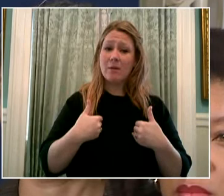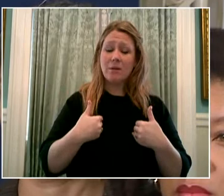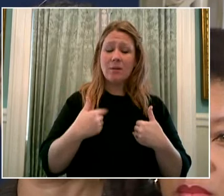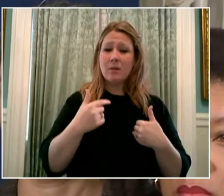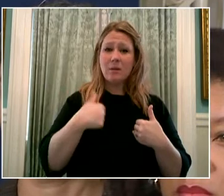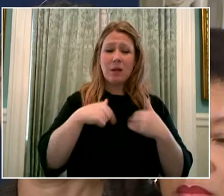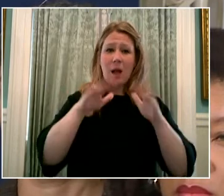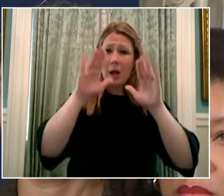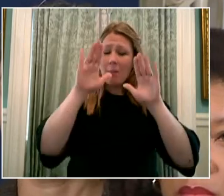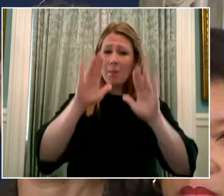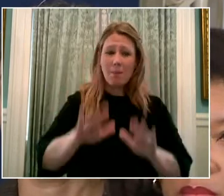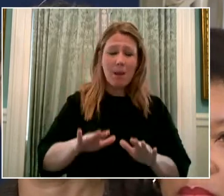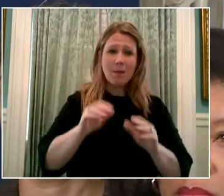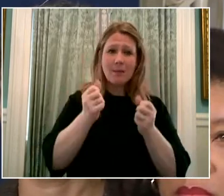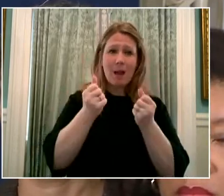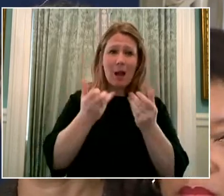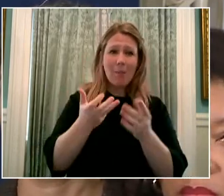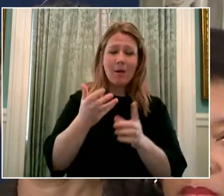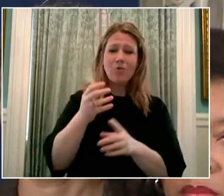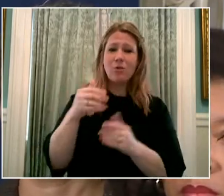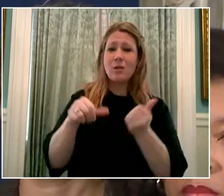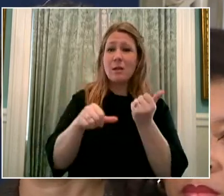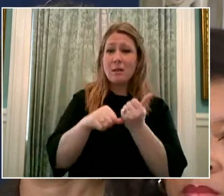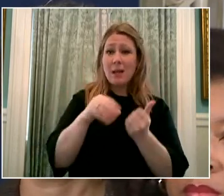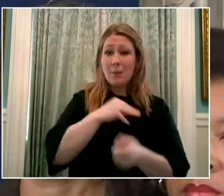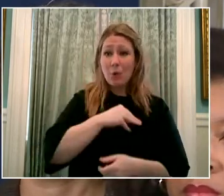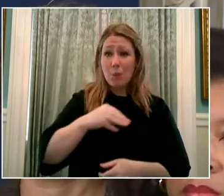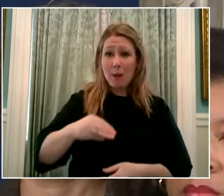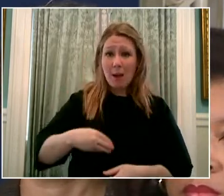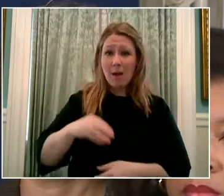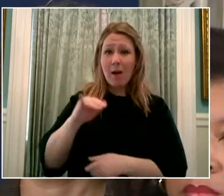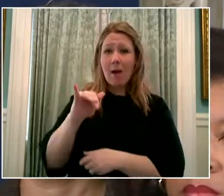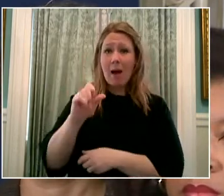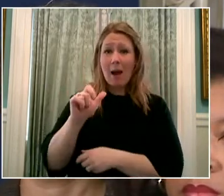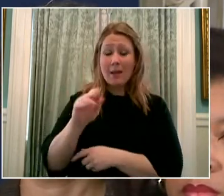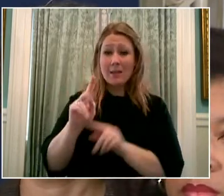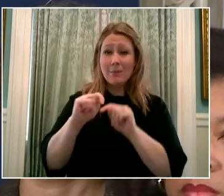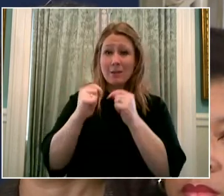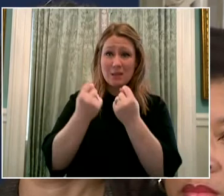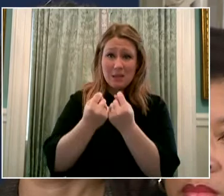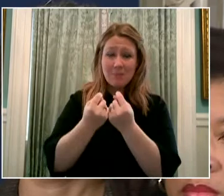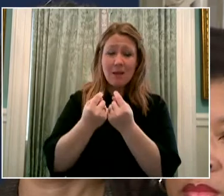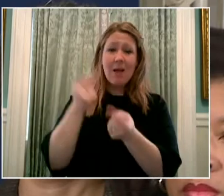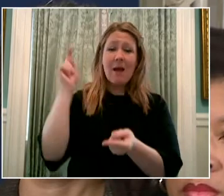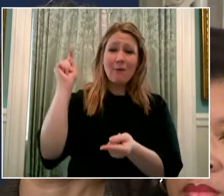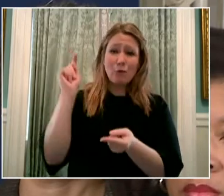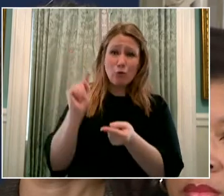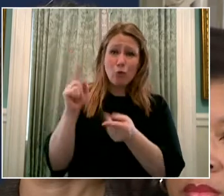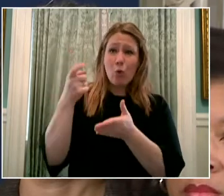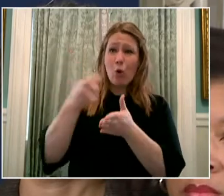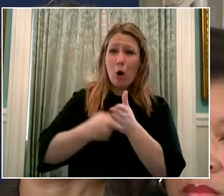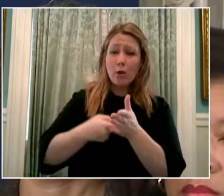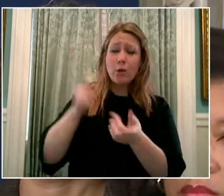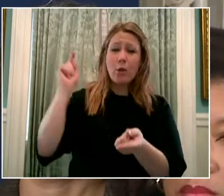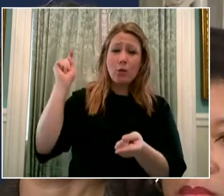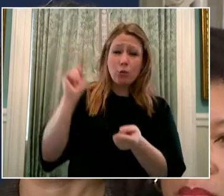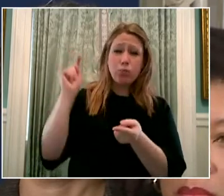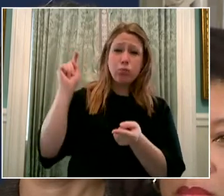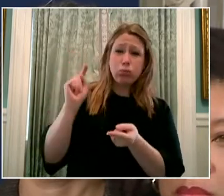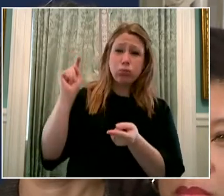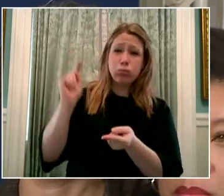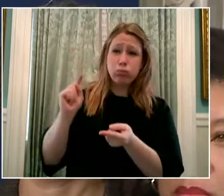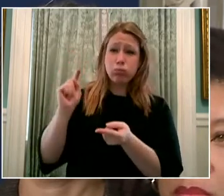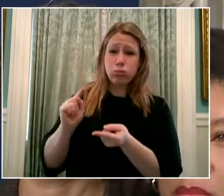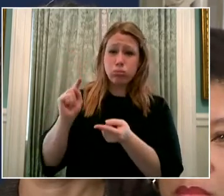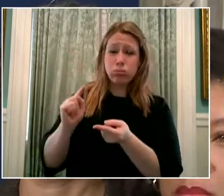team has. They have shaved off costs, peeling back costs over and over again. Because just as I'm telling everyday New Yorkers,